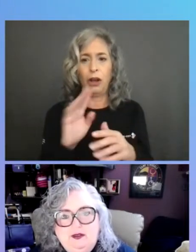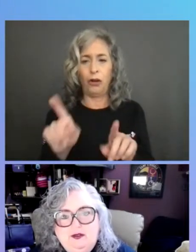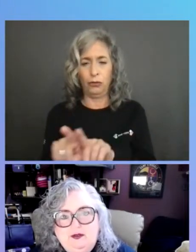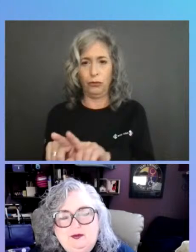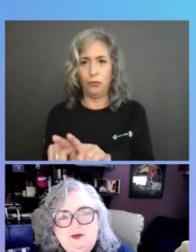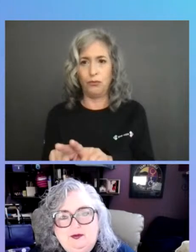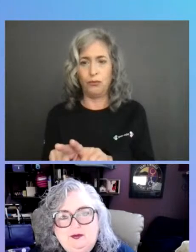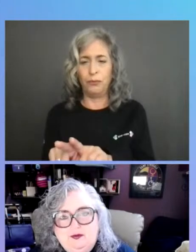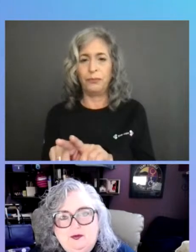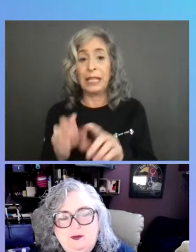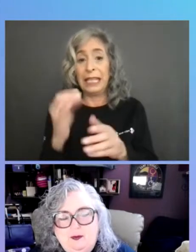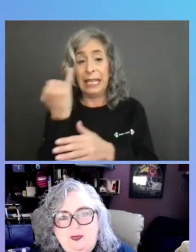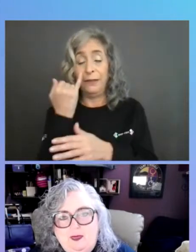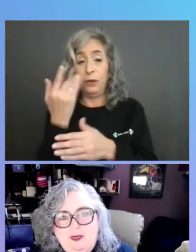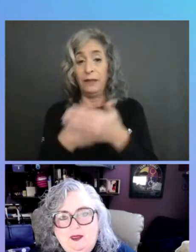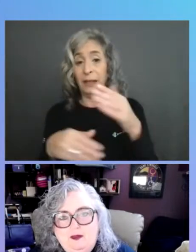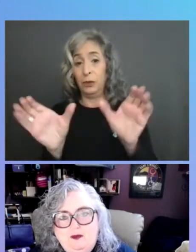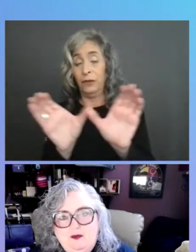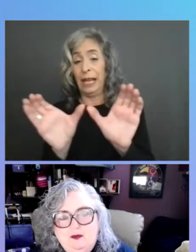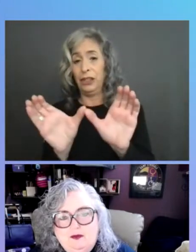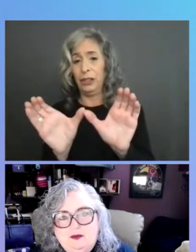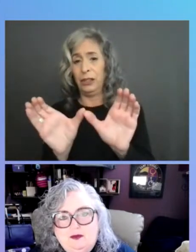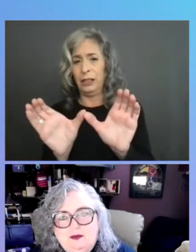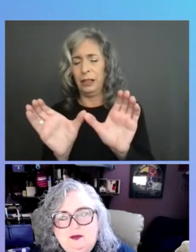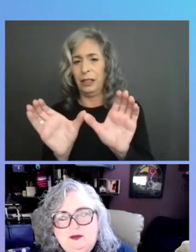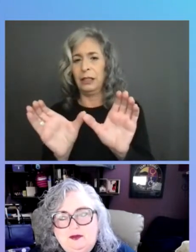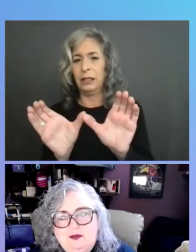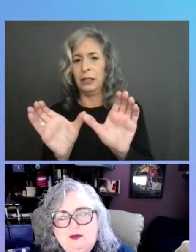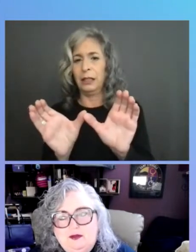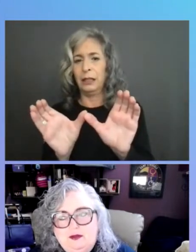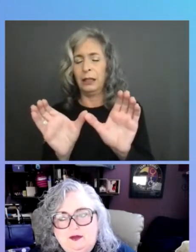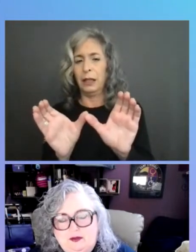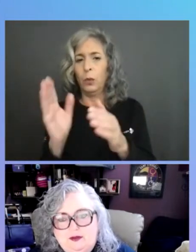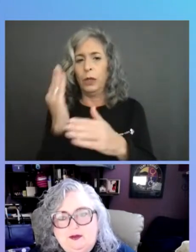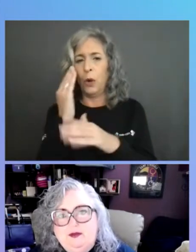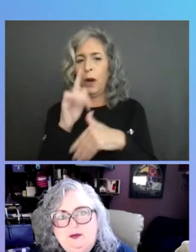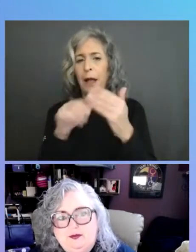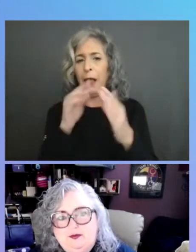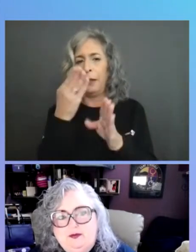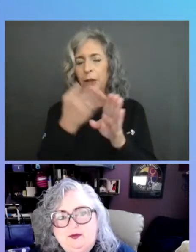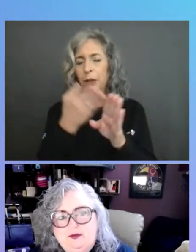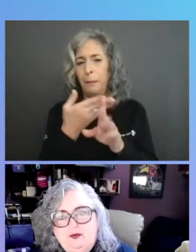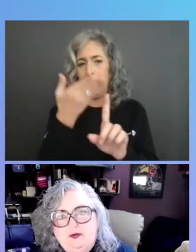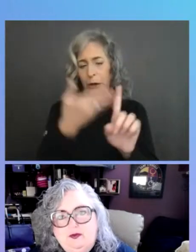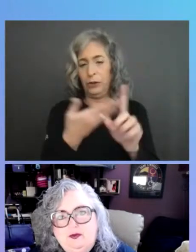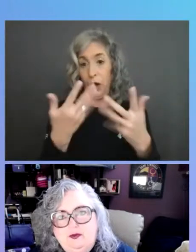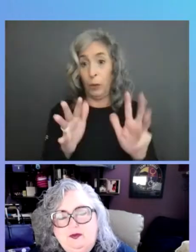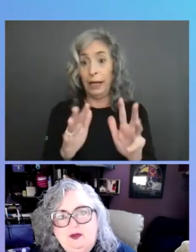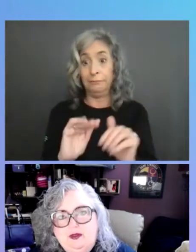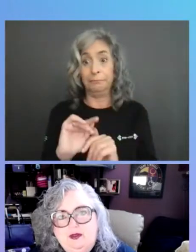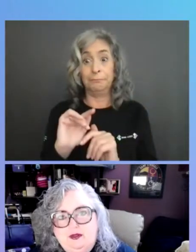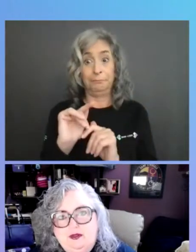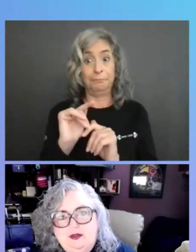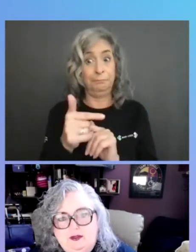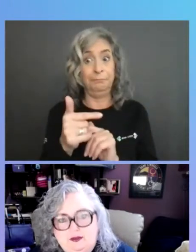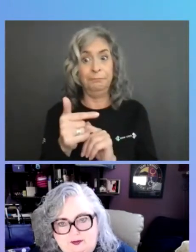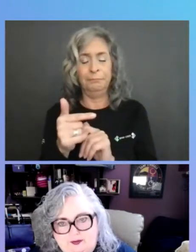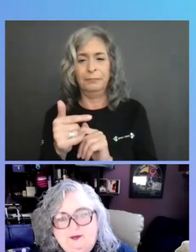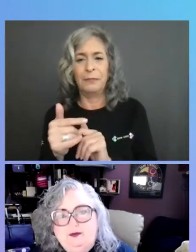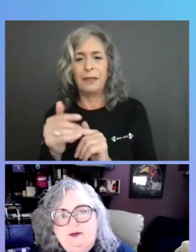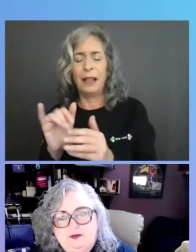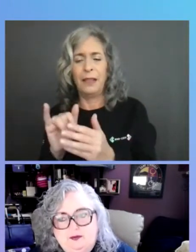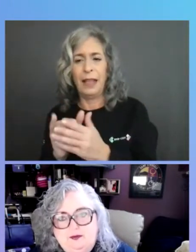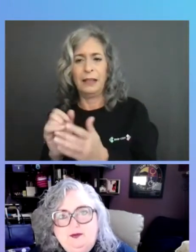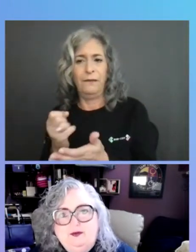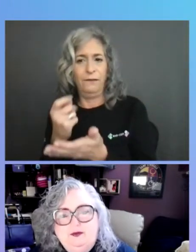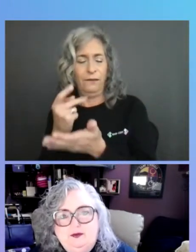have at least some certification, we know a couple of things about that person already. We know that they have some verified experience because that's part of what